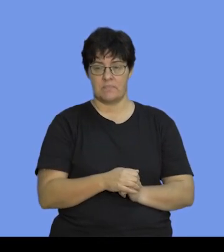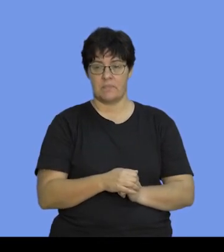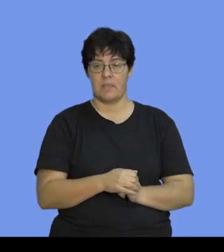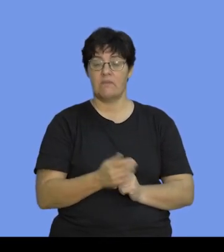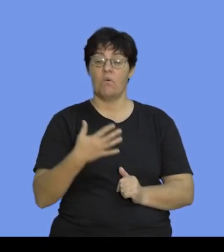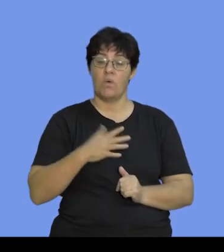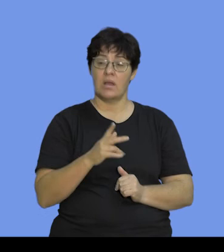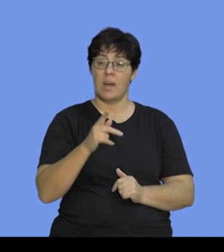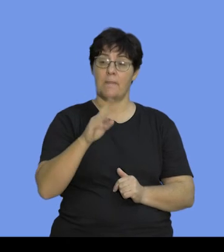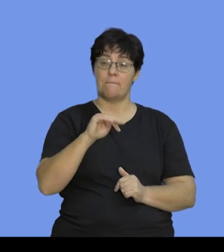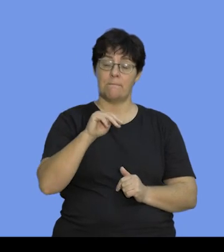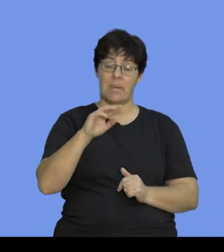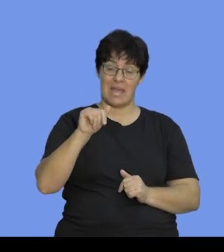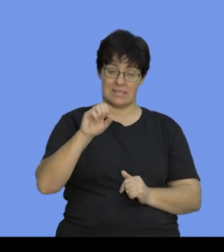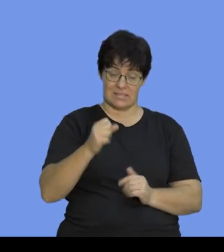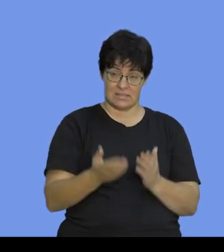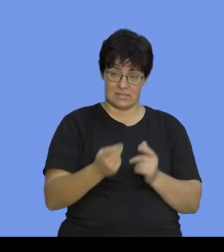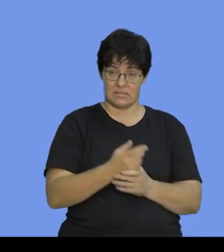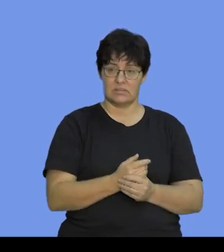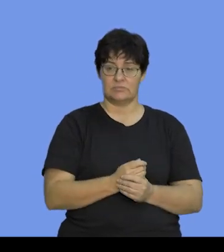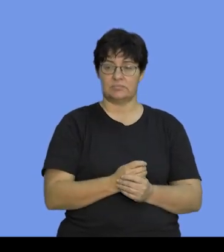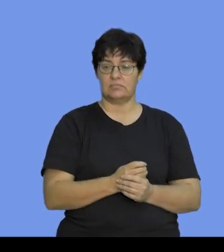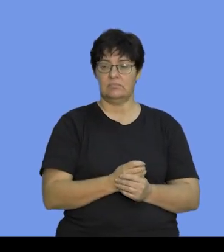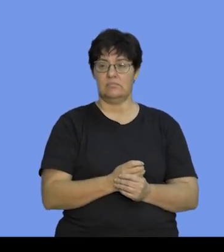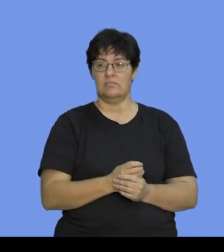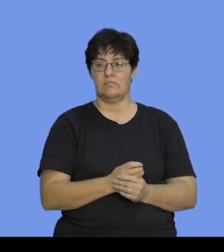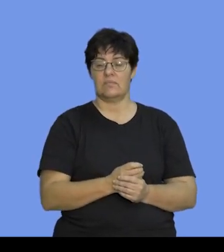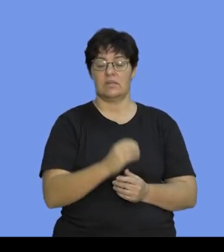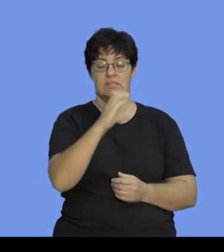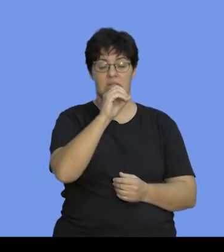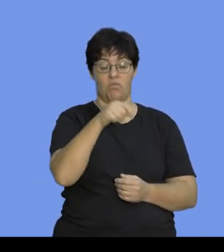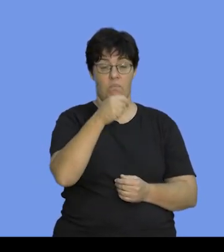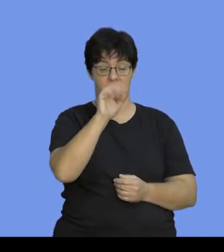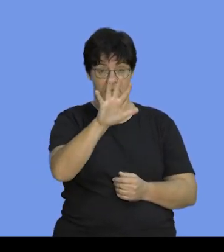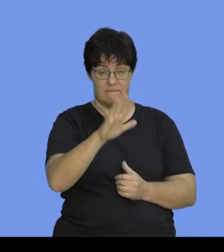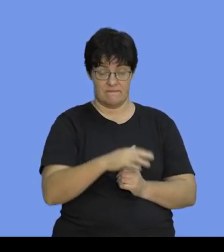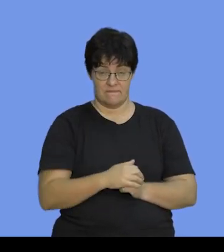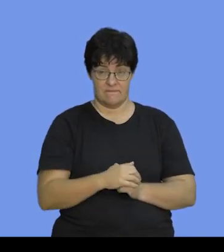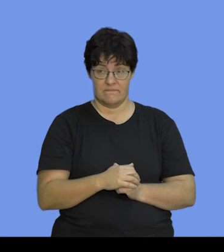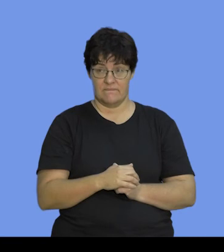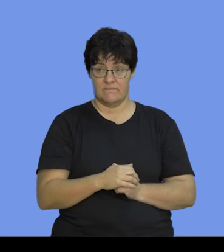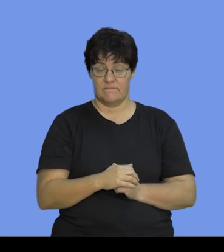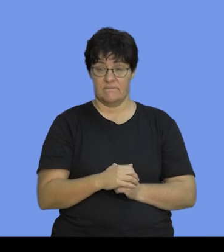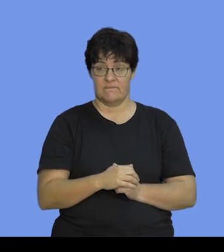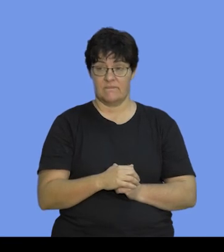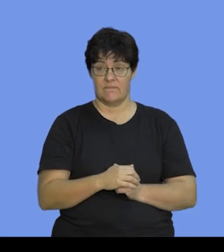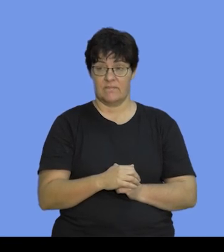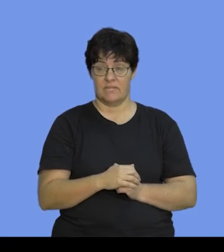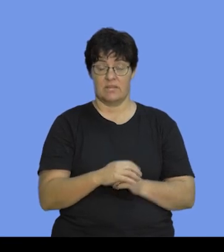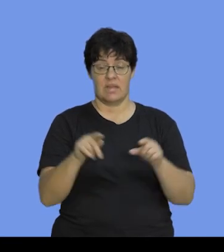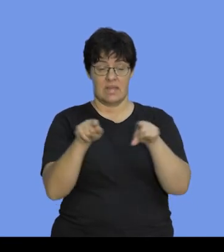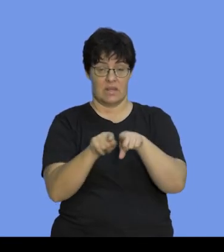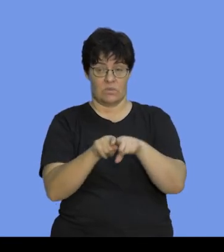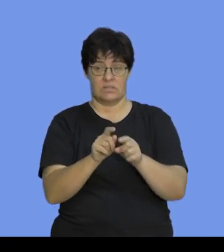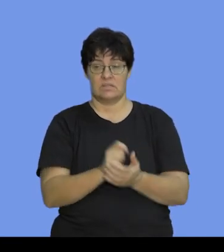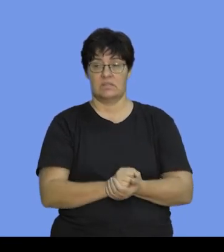we want the mass, we would say, okay, the concentration we have is 0.5, okay,